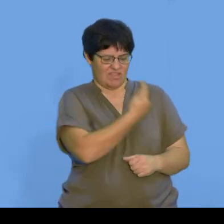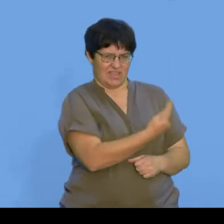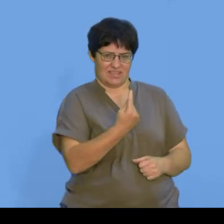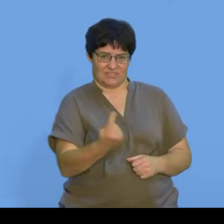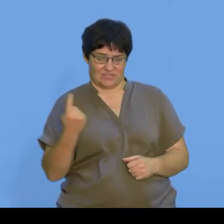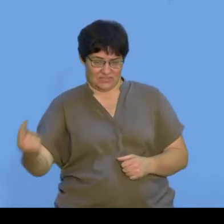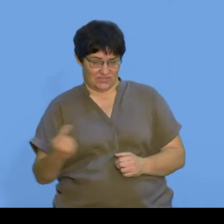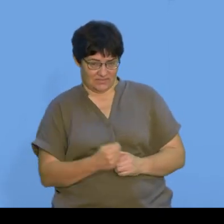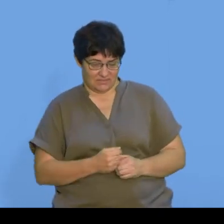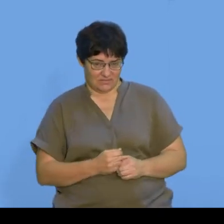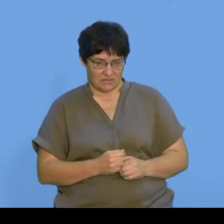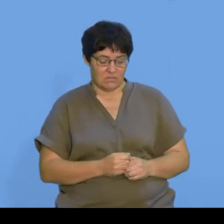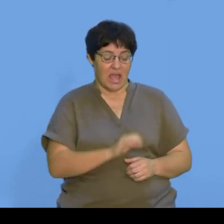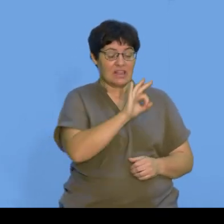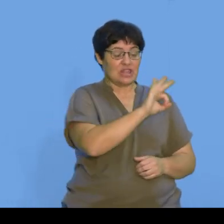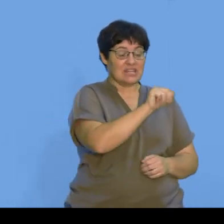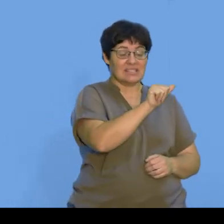these substances. So if